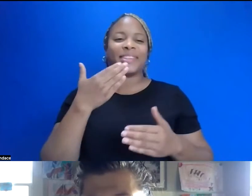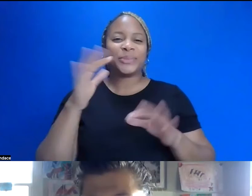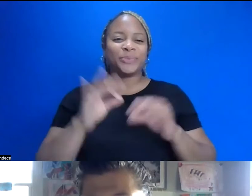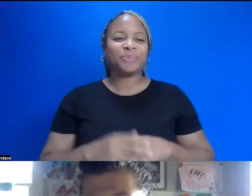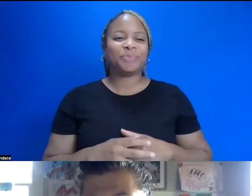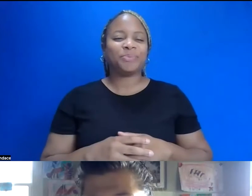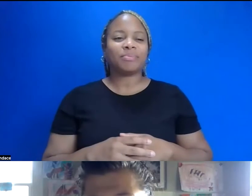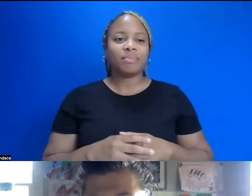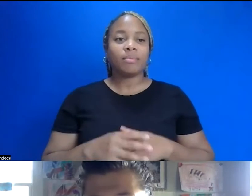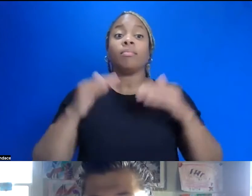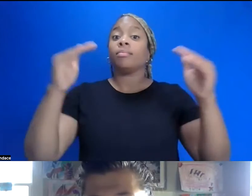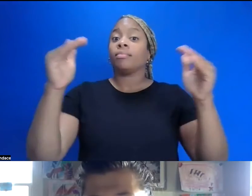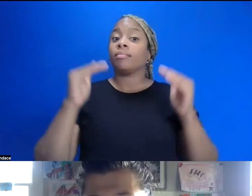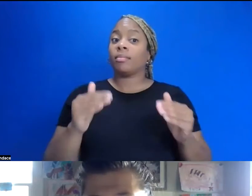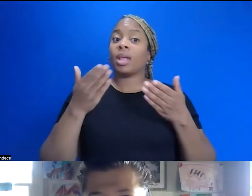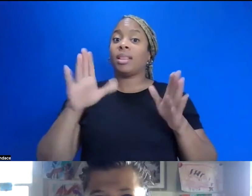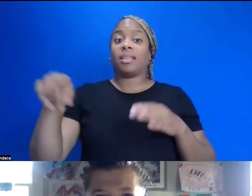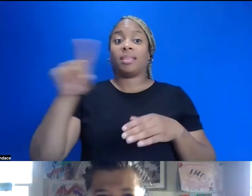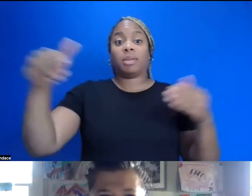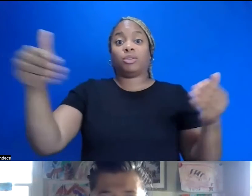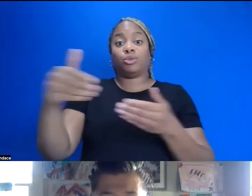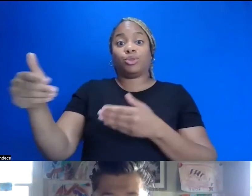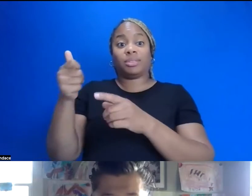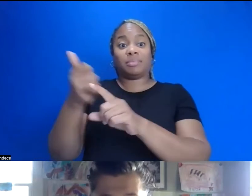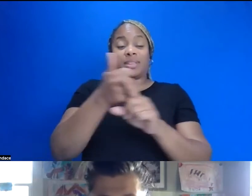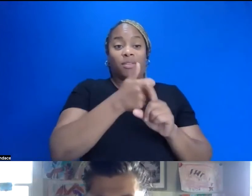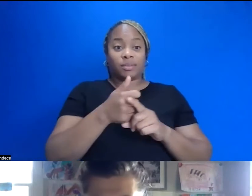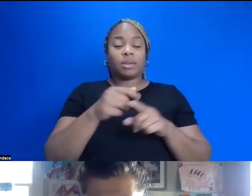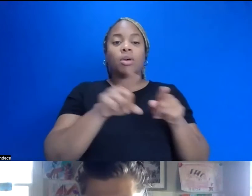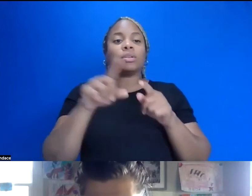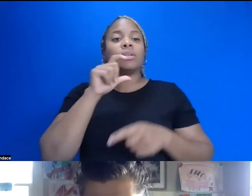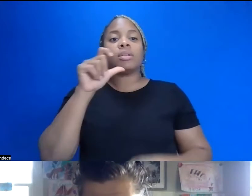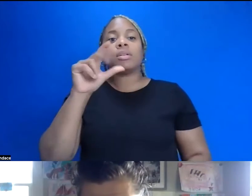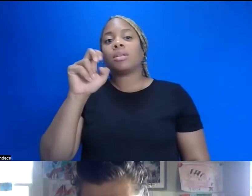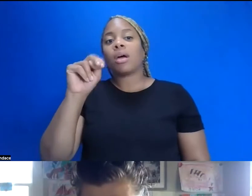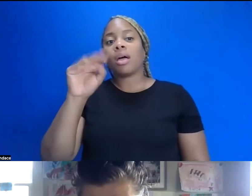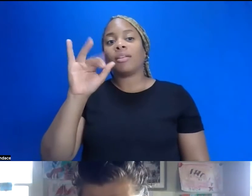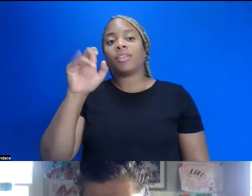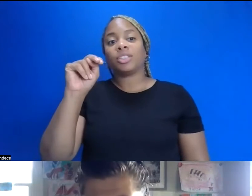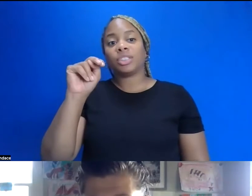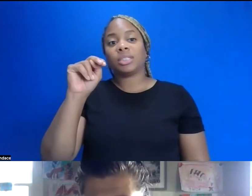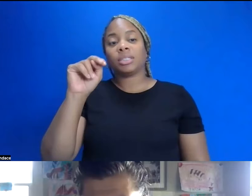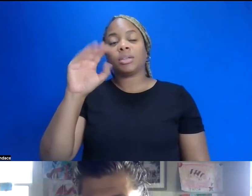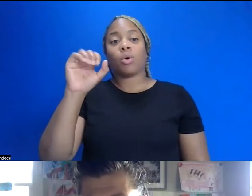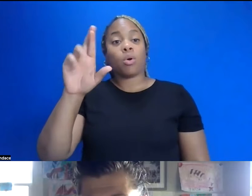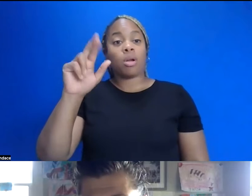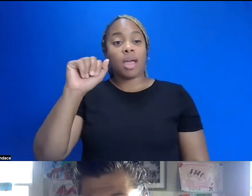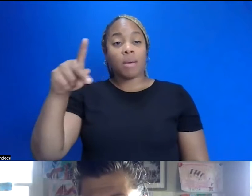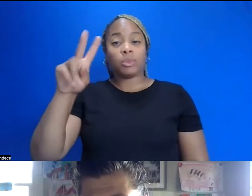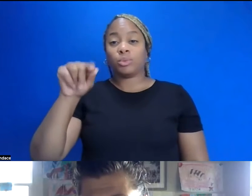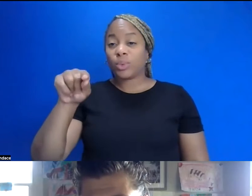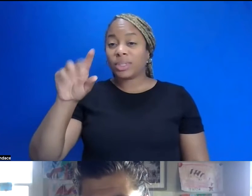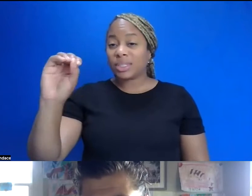I'm going to let them introduce themselves and also the Nonfiction Core App 2.0, which you might